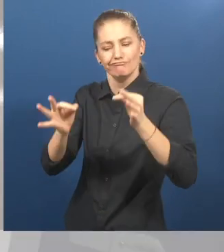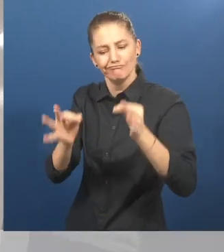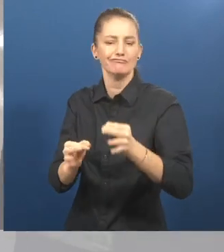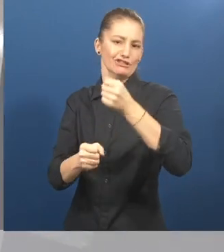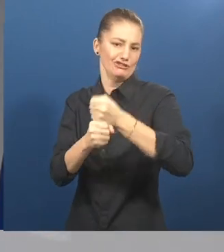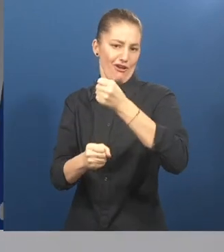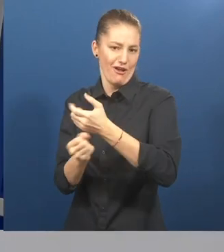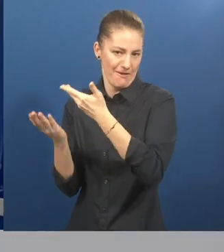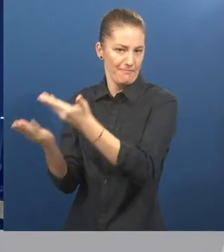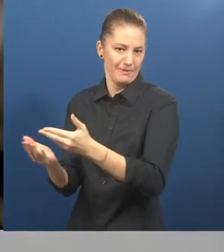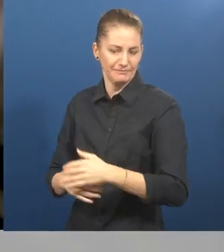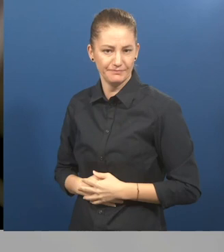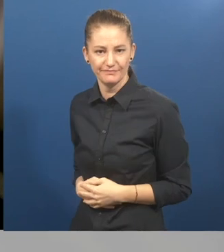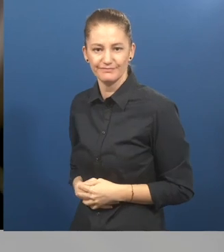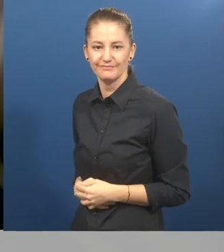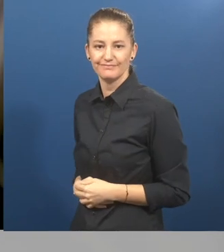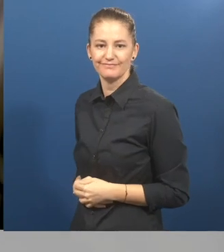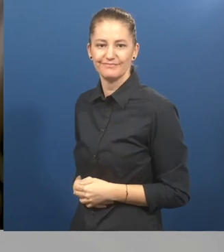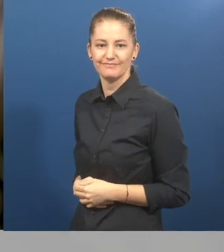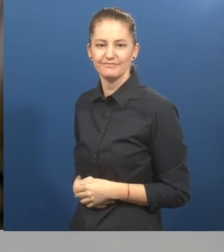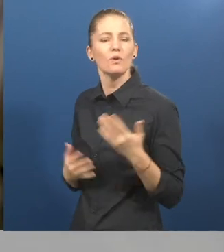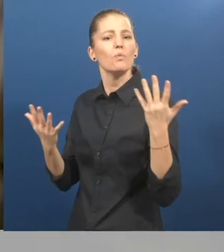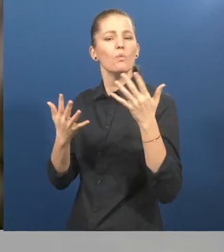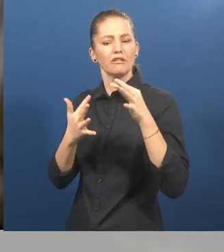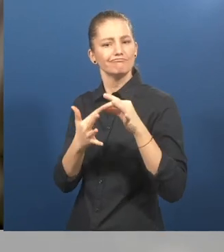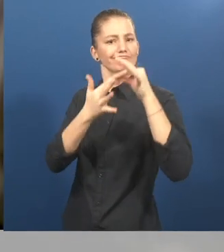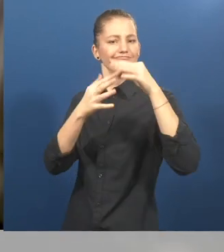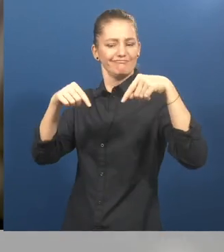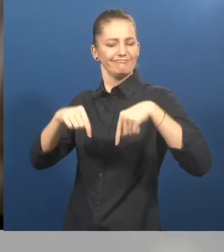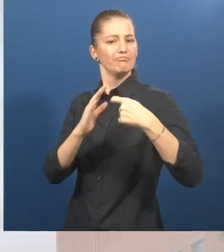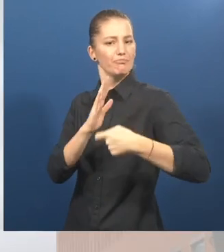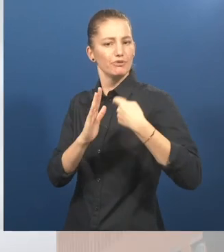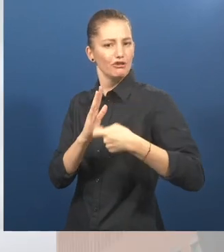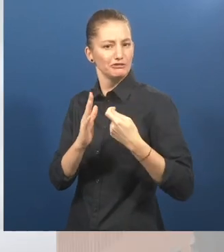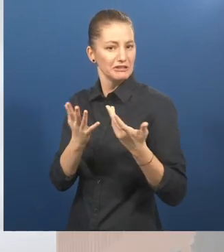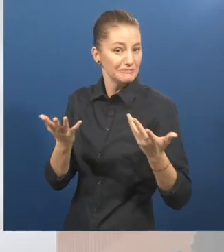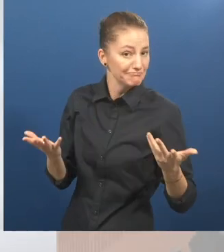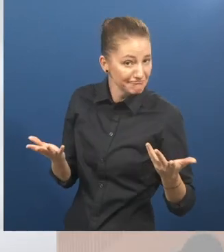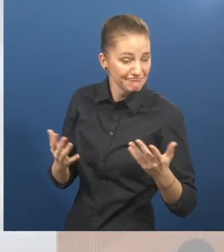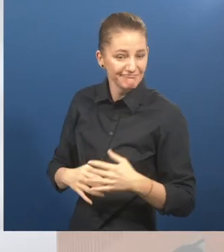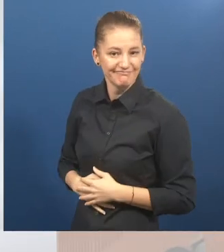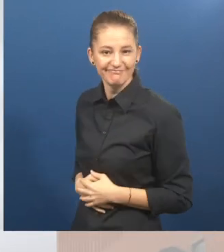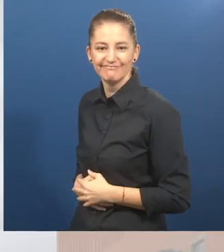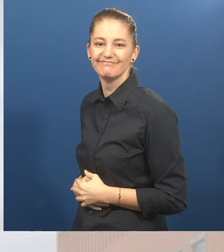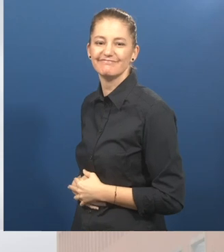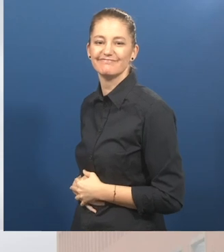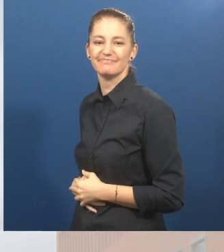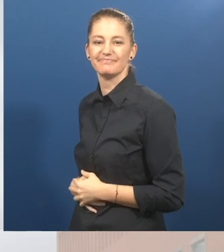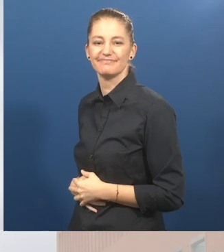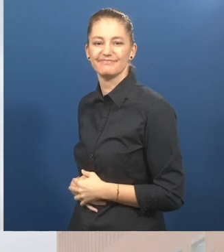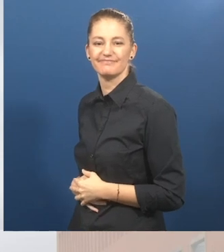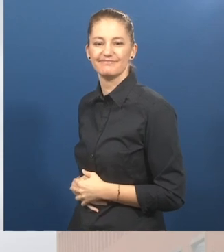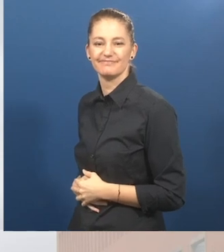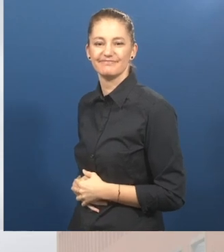What is unique and innovative about Alianza Éntrale? Fernando Estrada with a person in a wheelchair in front of a